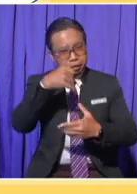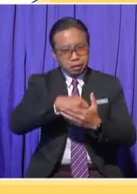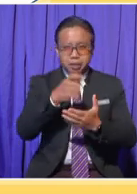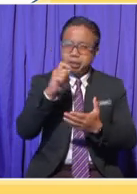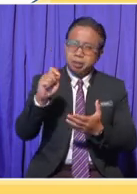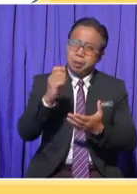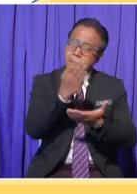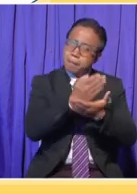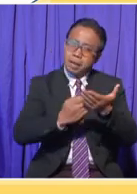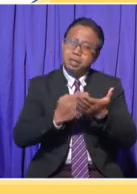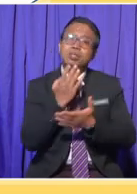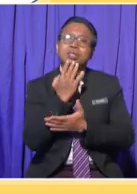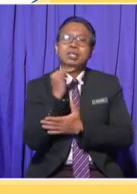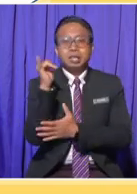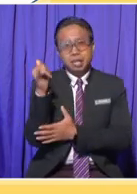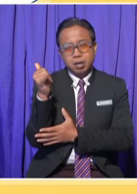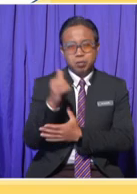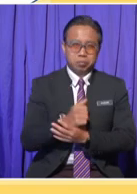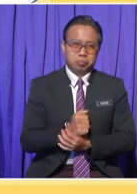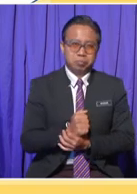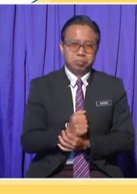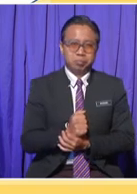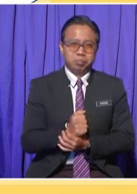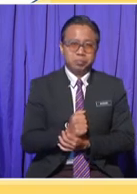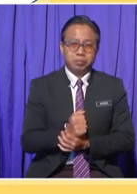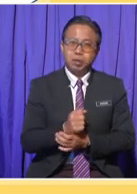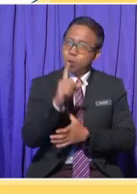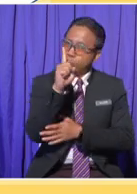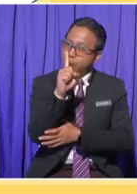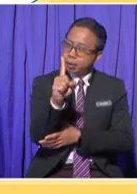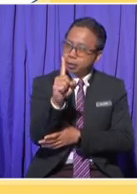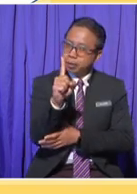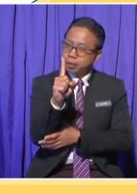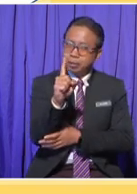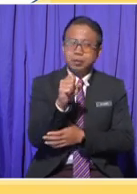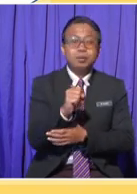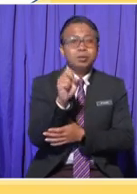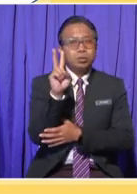parts that are shaded yellow? There are